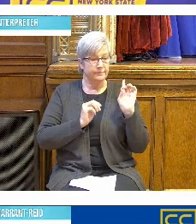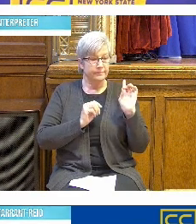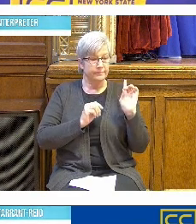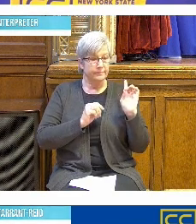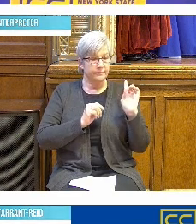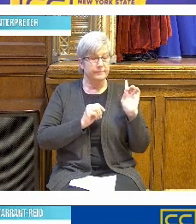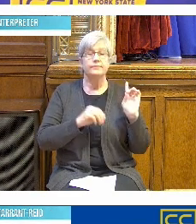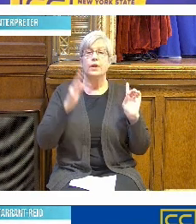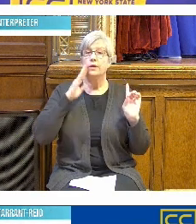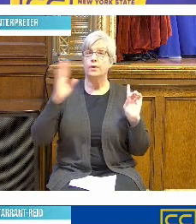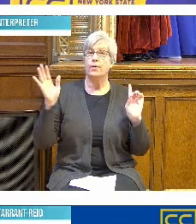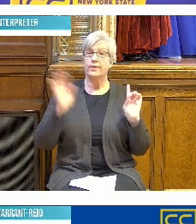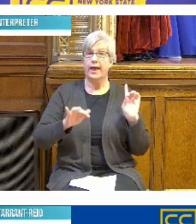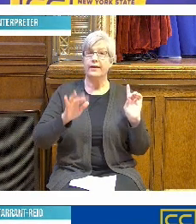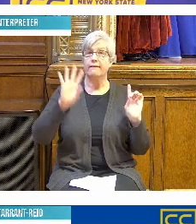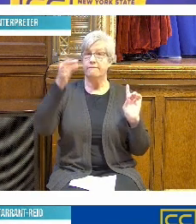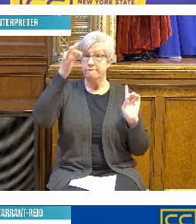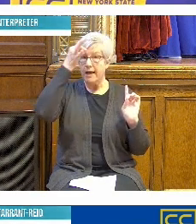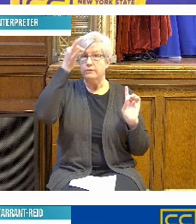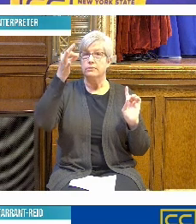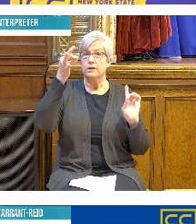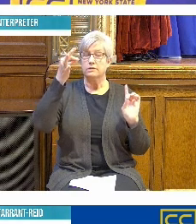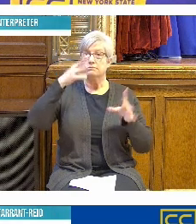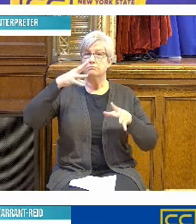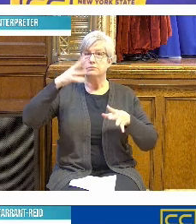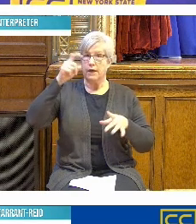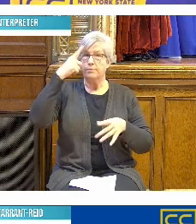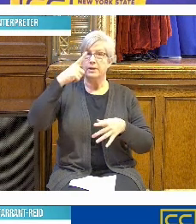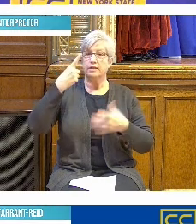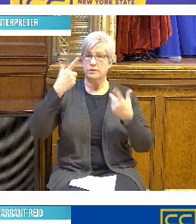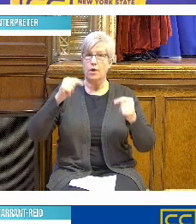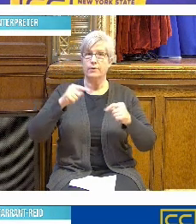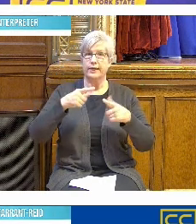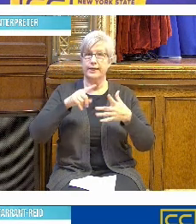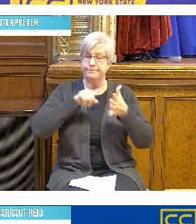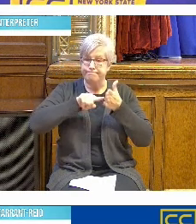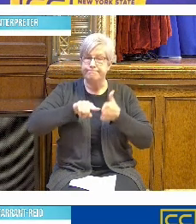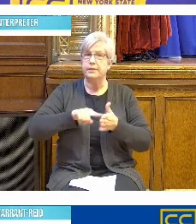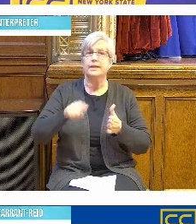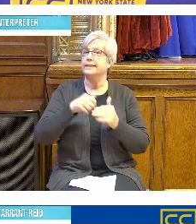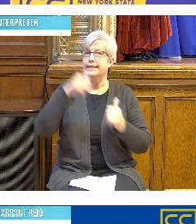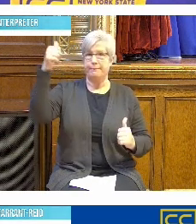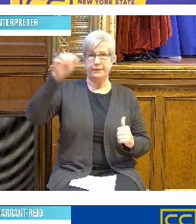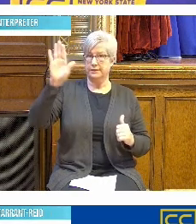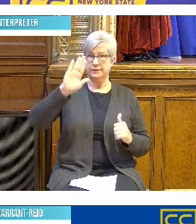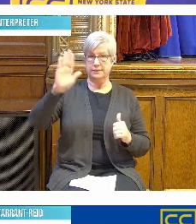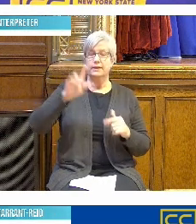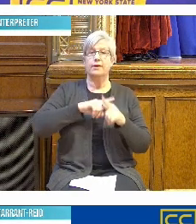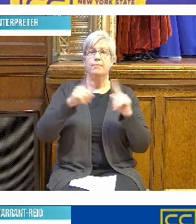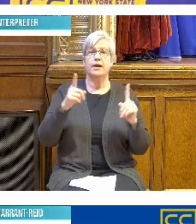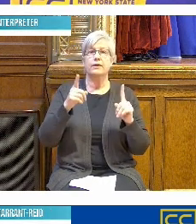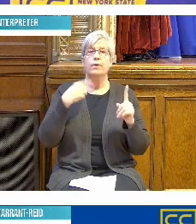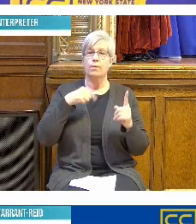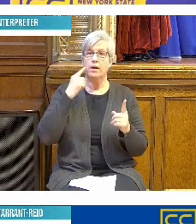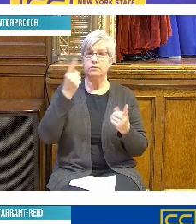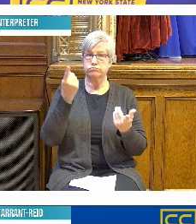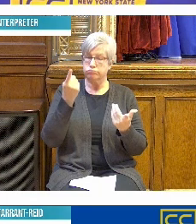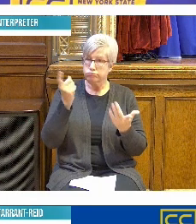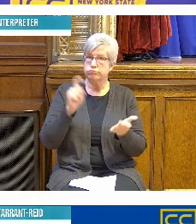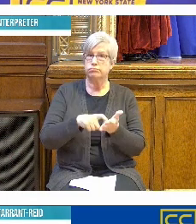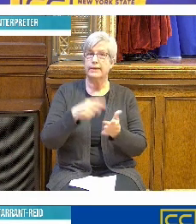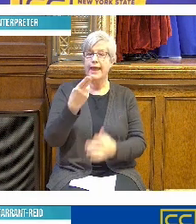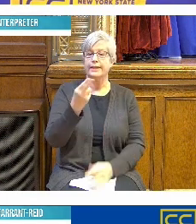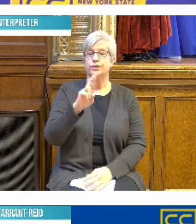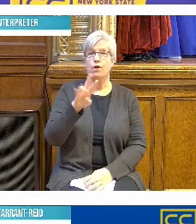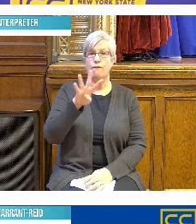We know that there are federal efforts for reparations. That certainly is not part of this work, but want to acknowledge H.R.